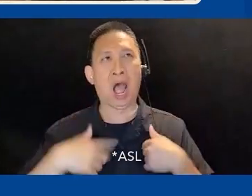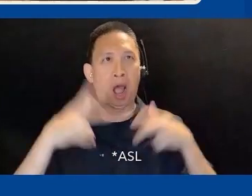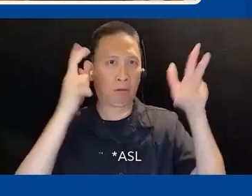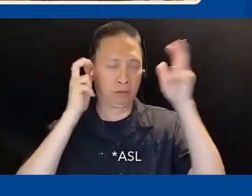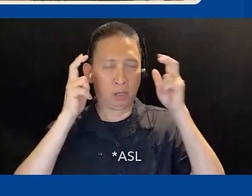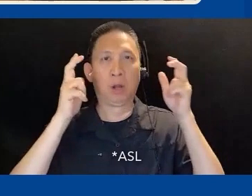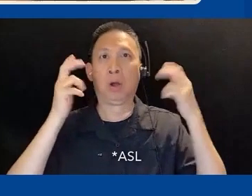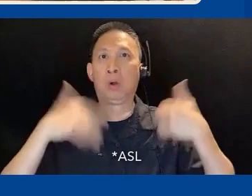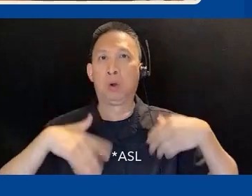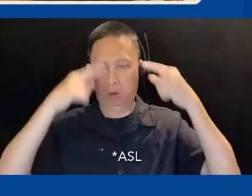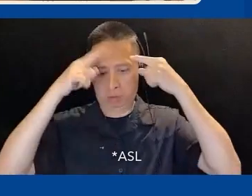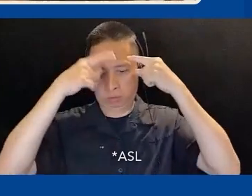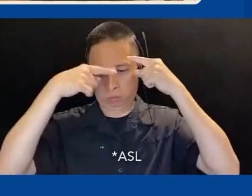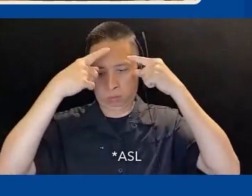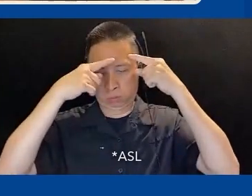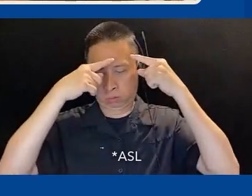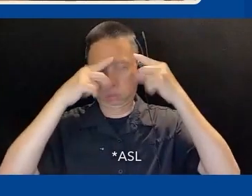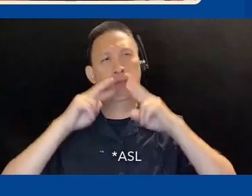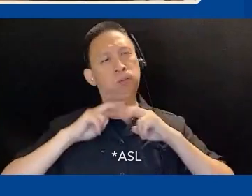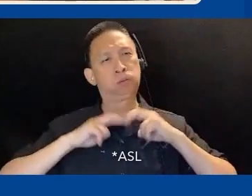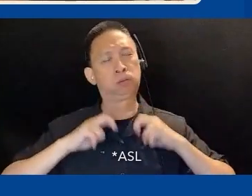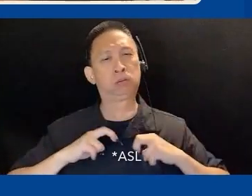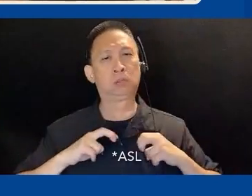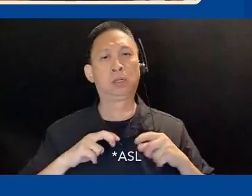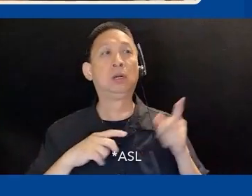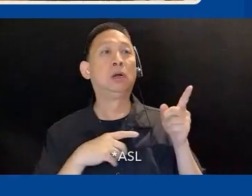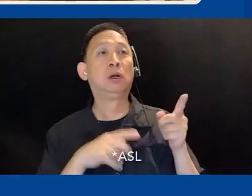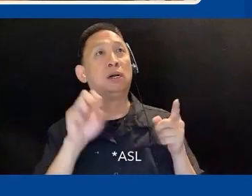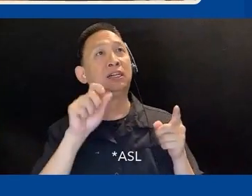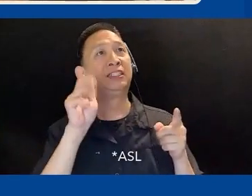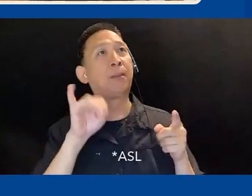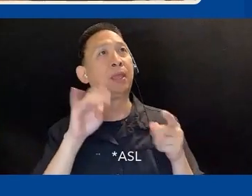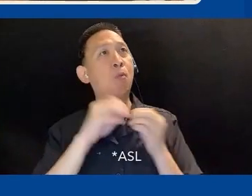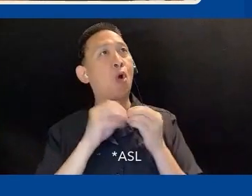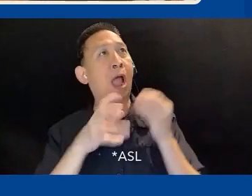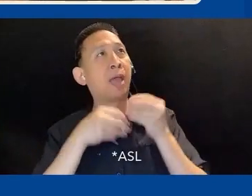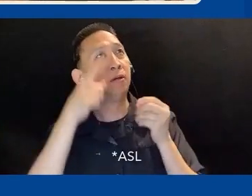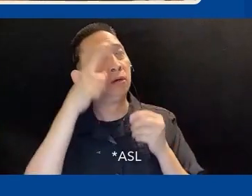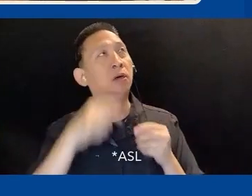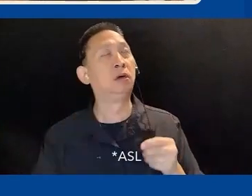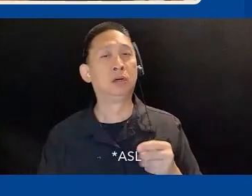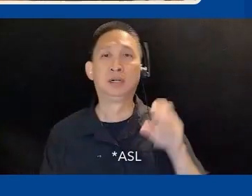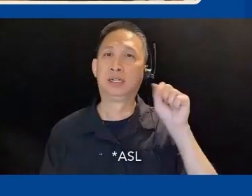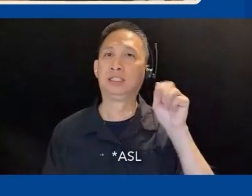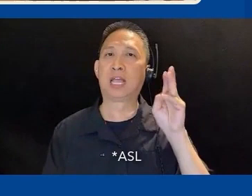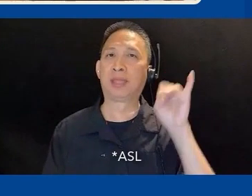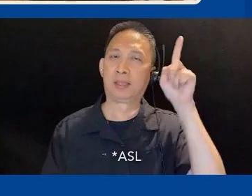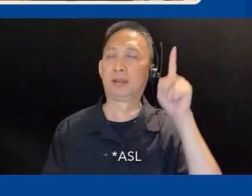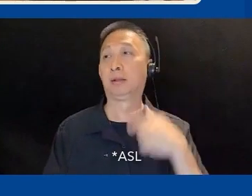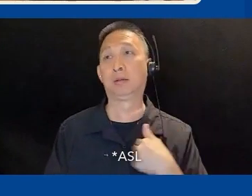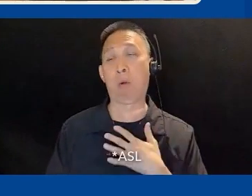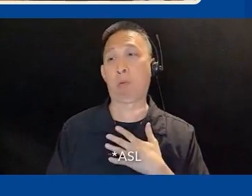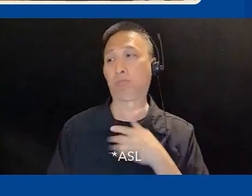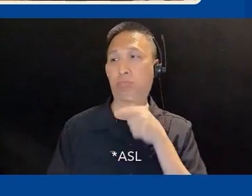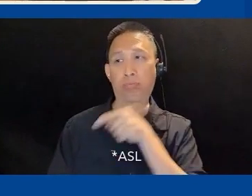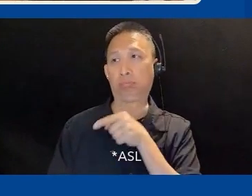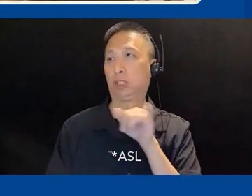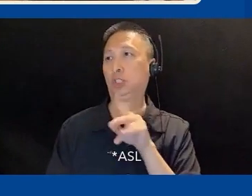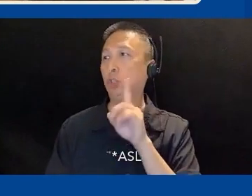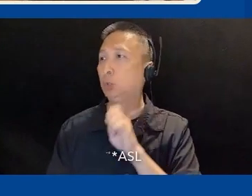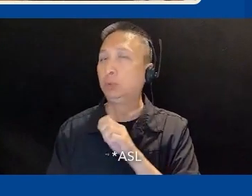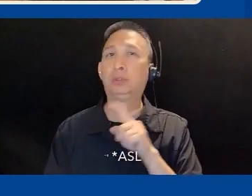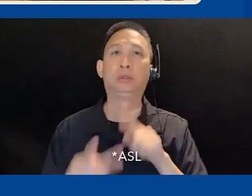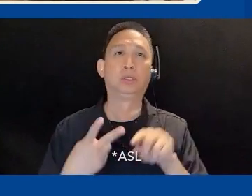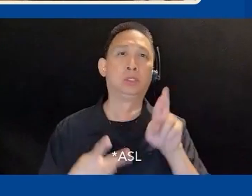and processing. Sammy, do you have something else to add? Yeah, I mean, I was going to say, I'm in awe of, like, Jude and Ruzzy, who are, you know,